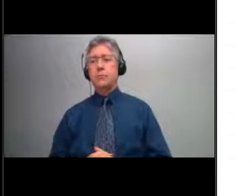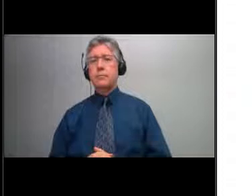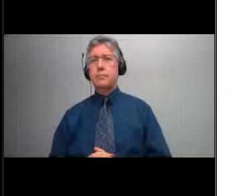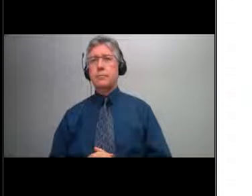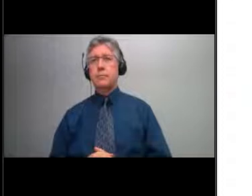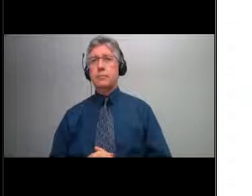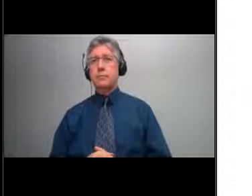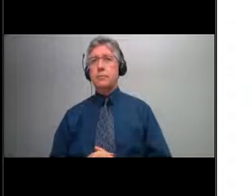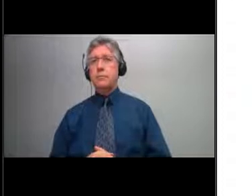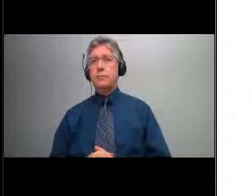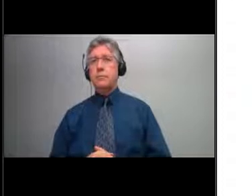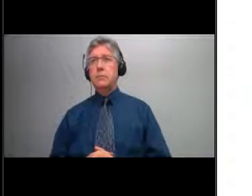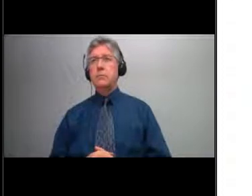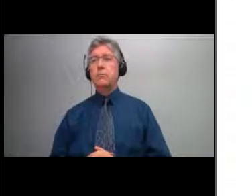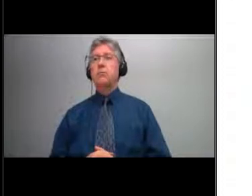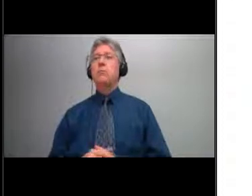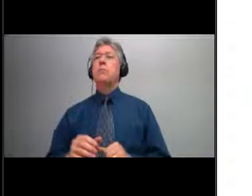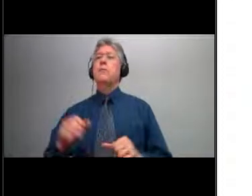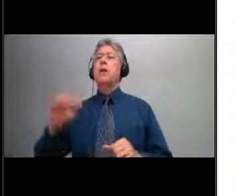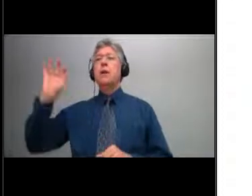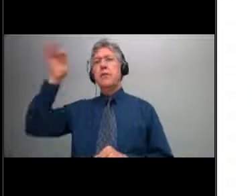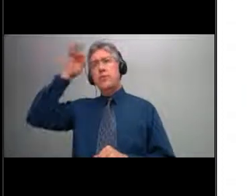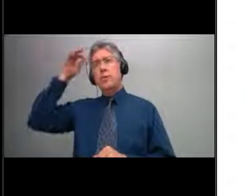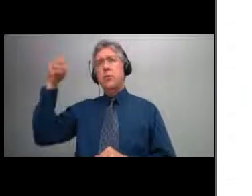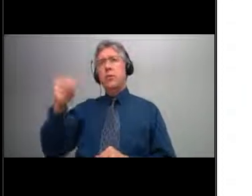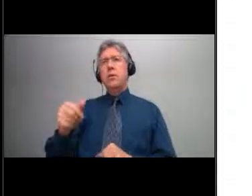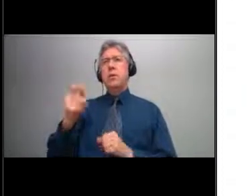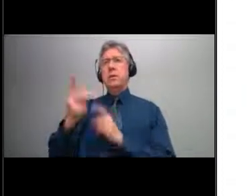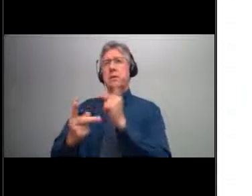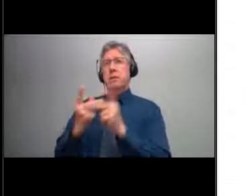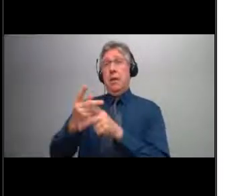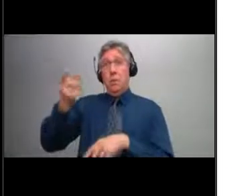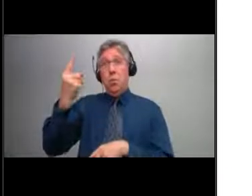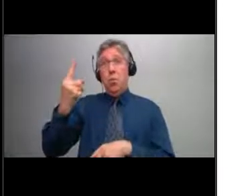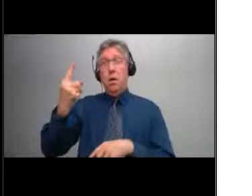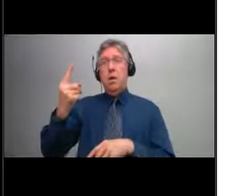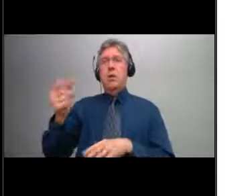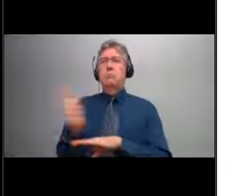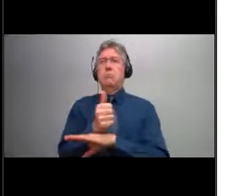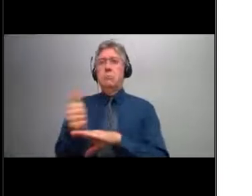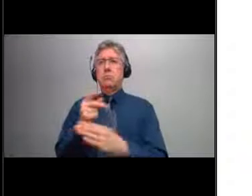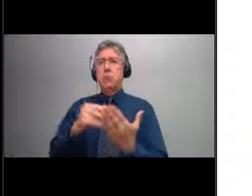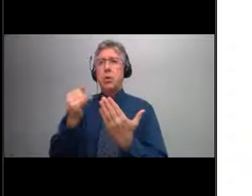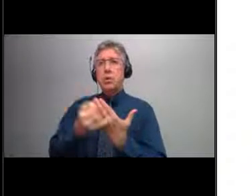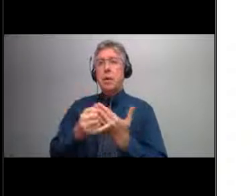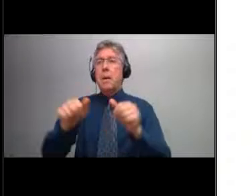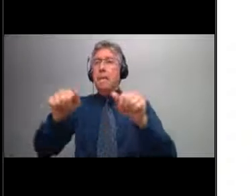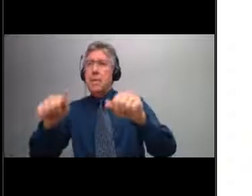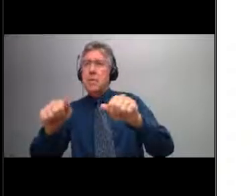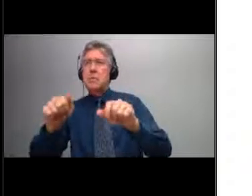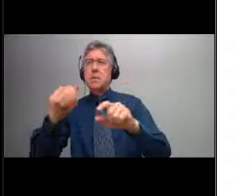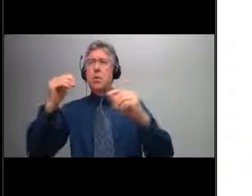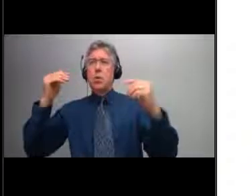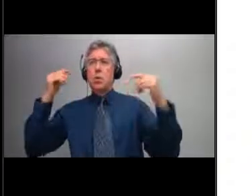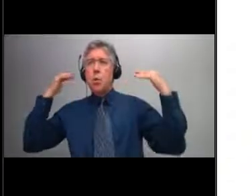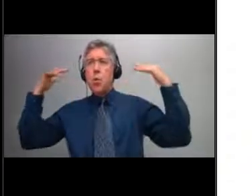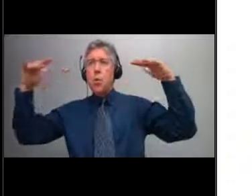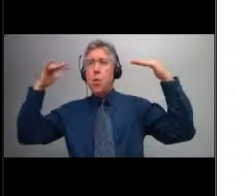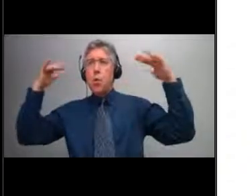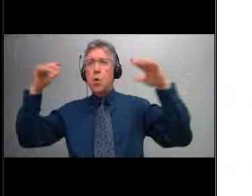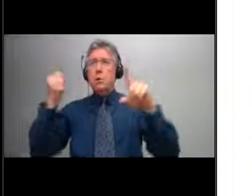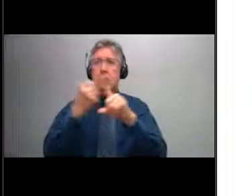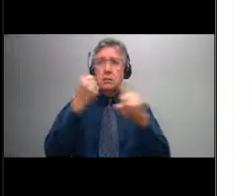This project is defined as a federally funded Type 1 transportation improvement project. Consideration of potential noise impacts and abatement of those impacts